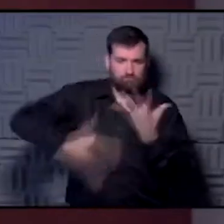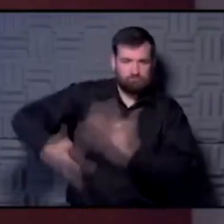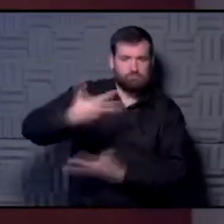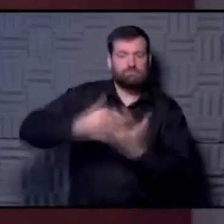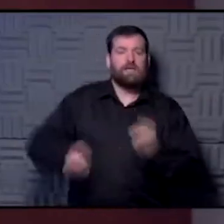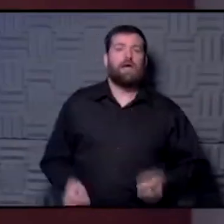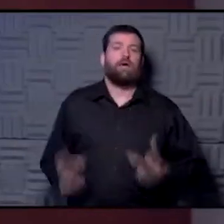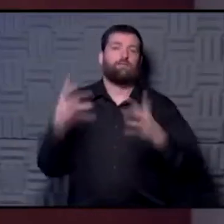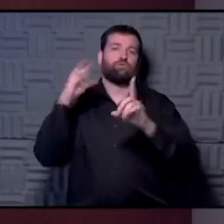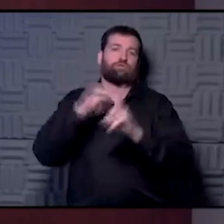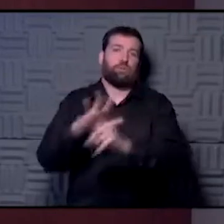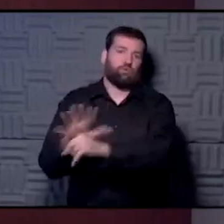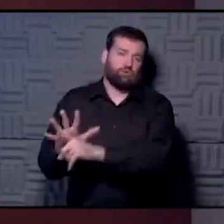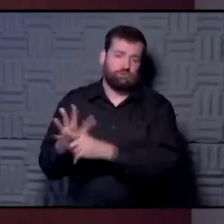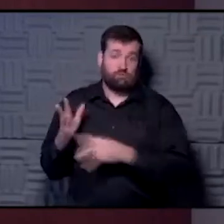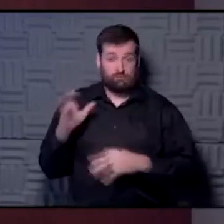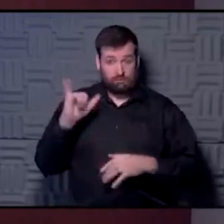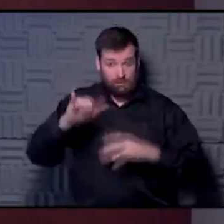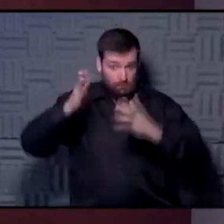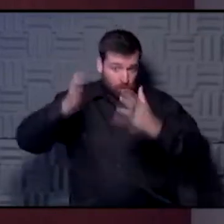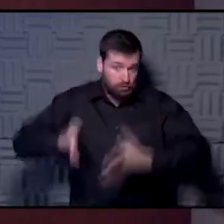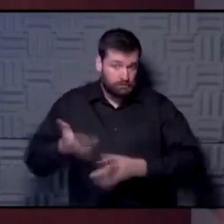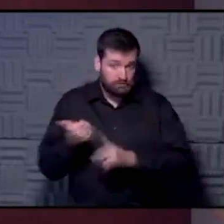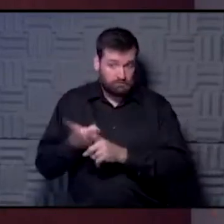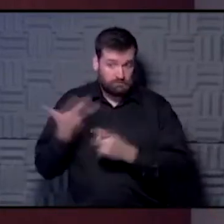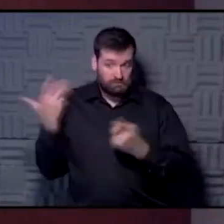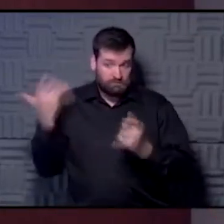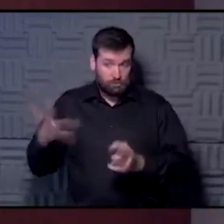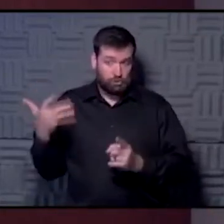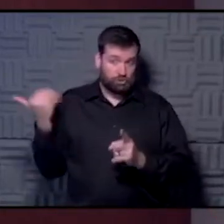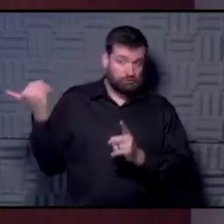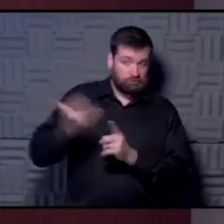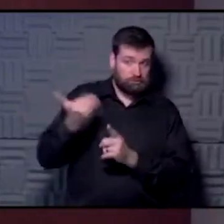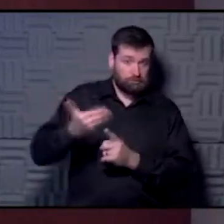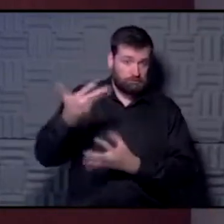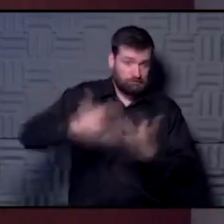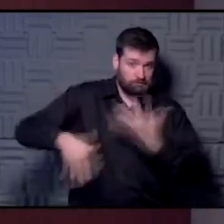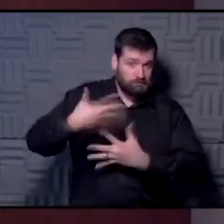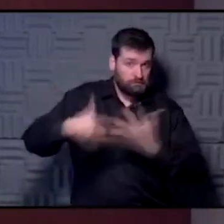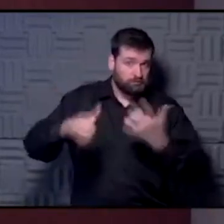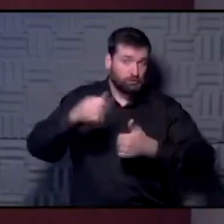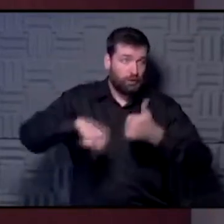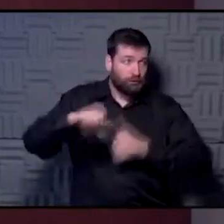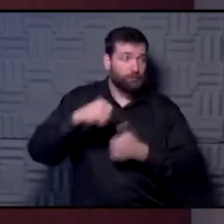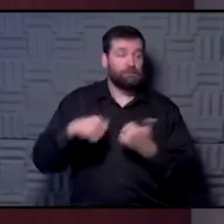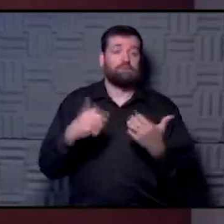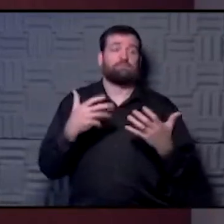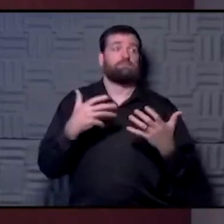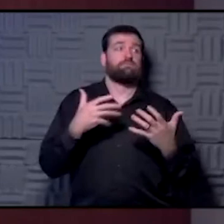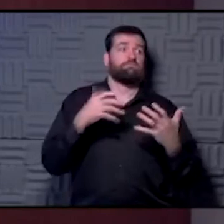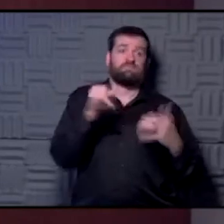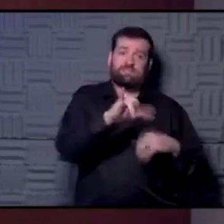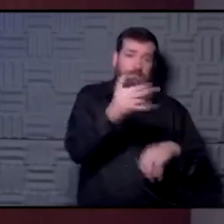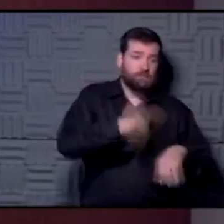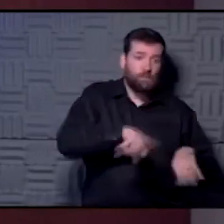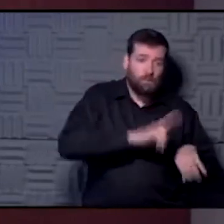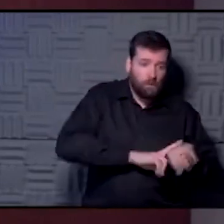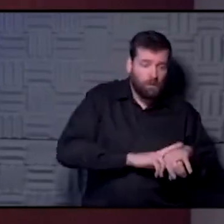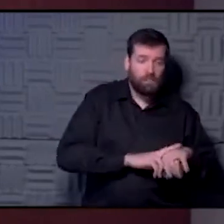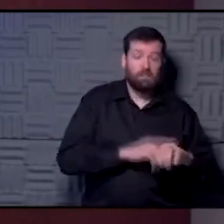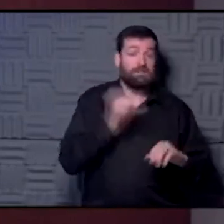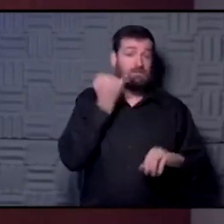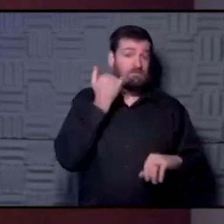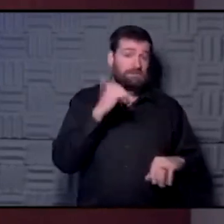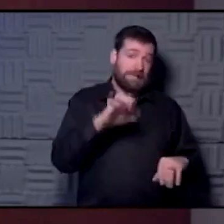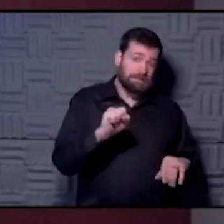degree of exposure. So has that family member been within close proximity? Have they been interacting like they normally would? And if